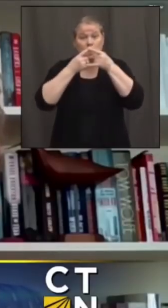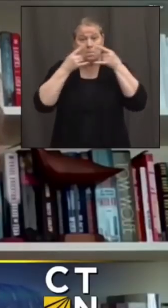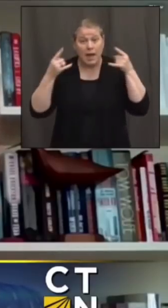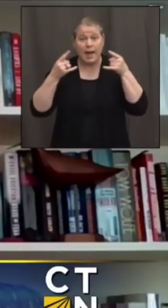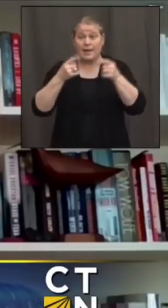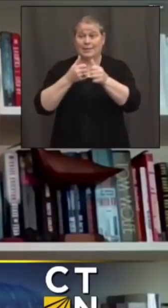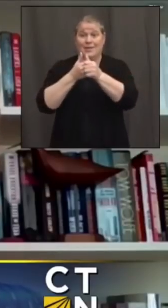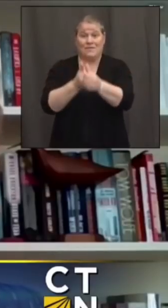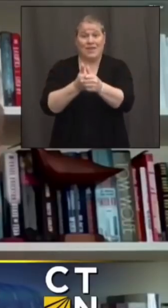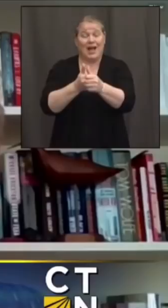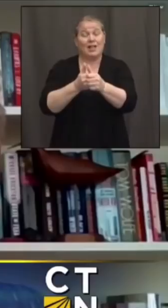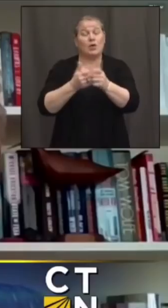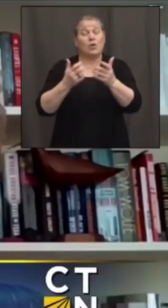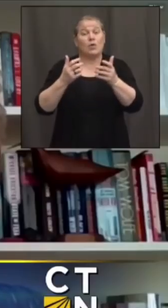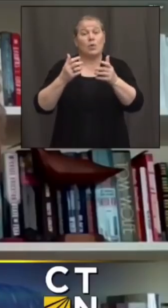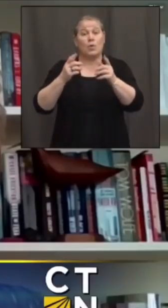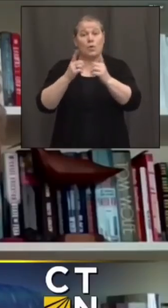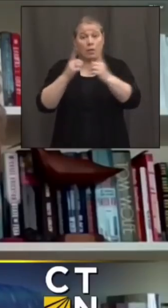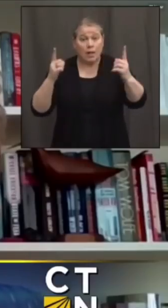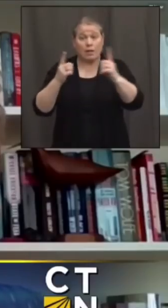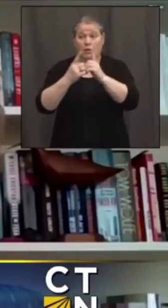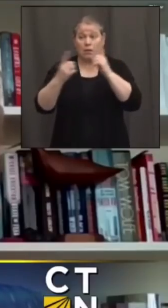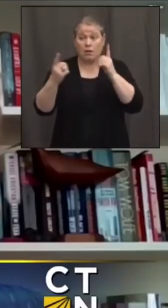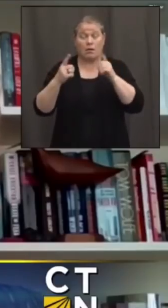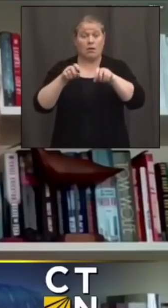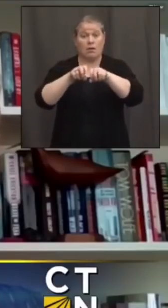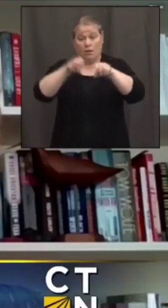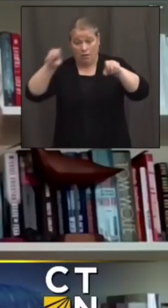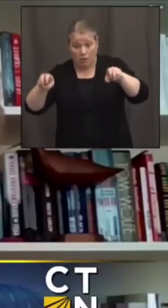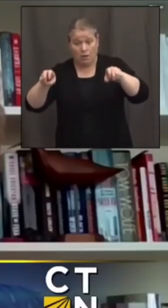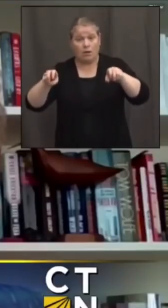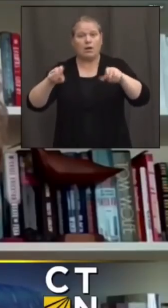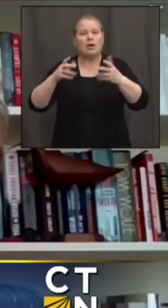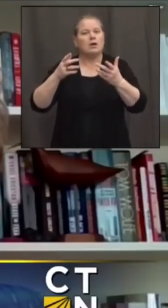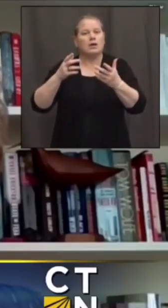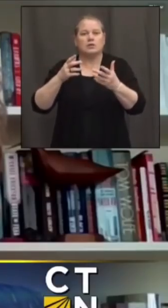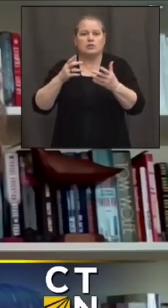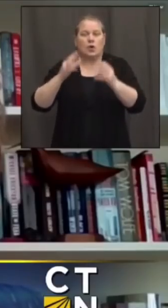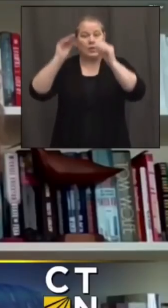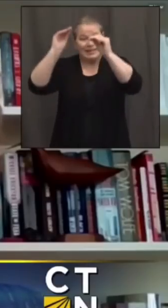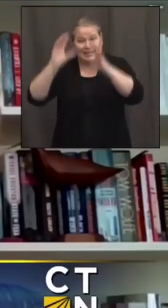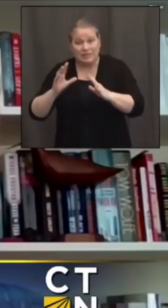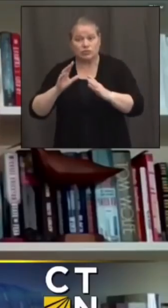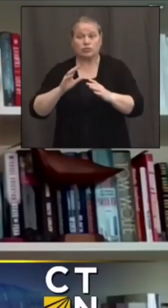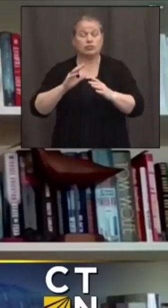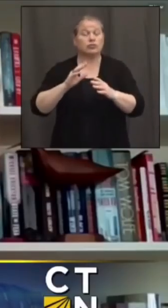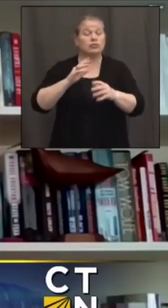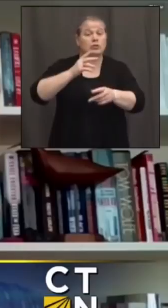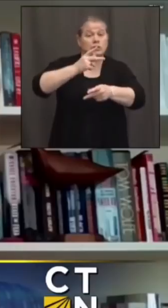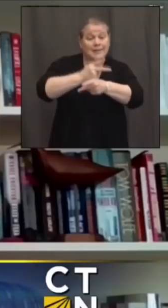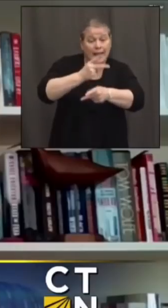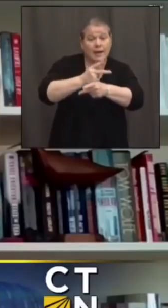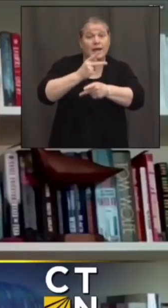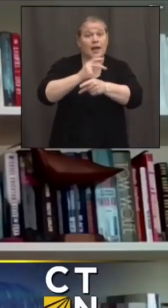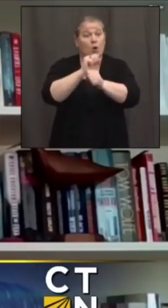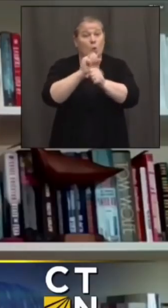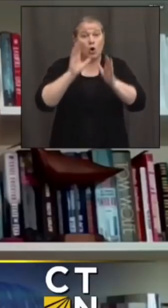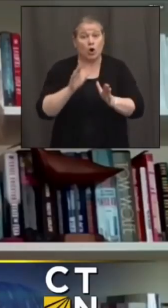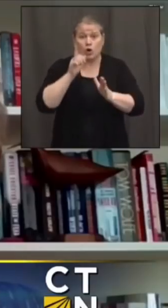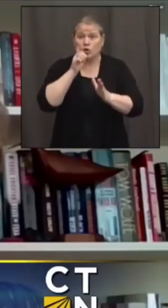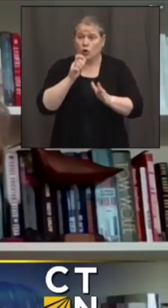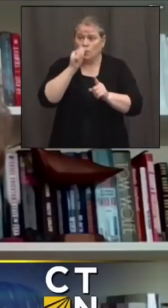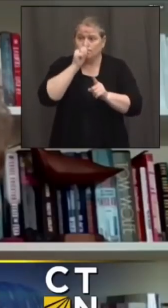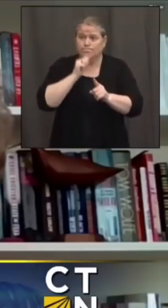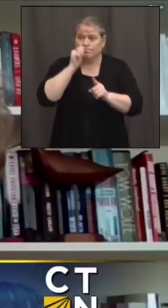guidelines. We're obviously very grateful to the teachers and the childcare workers that have been on the job throughout. And,